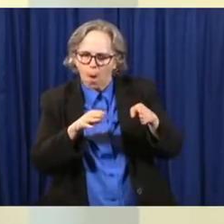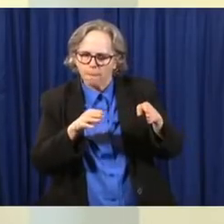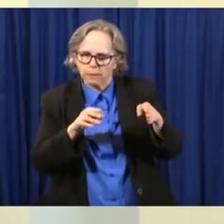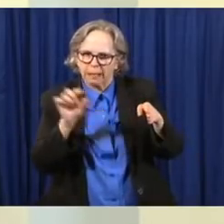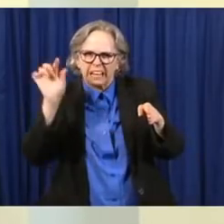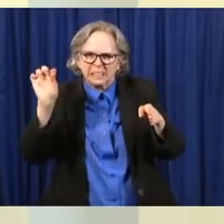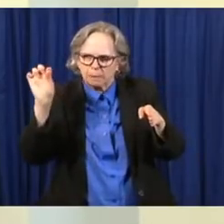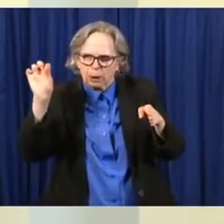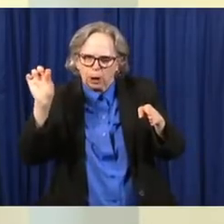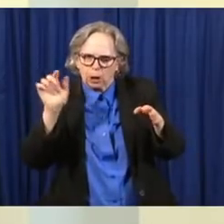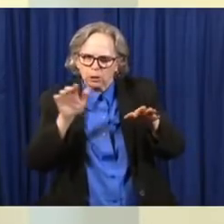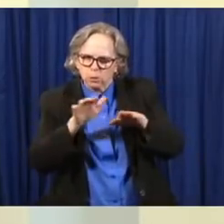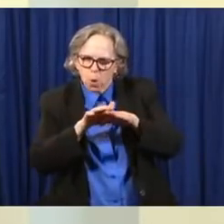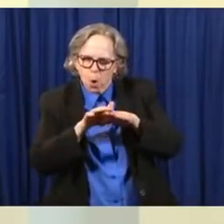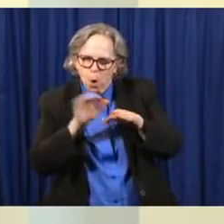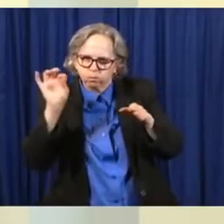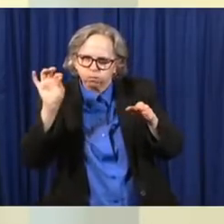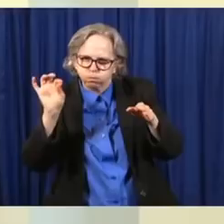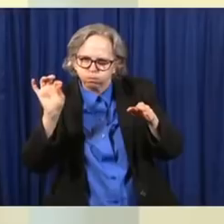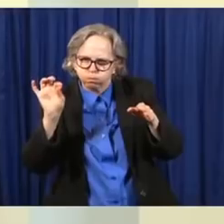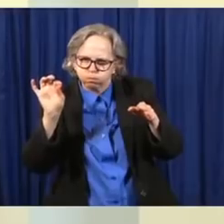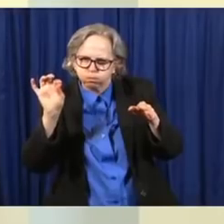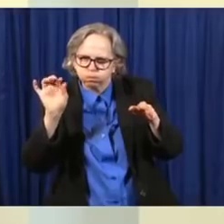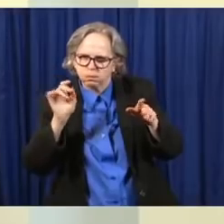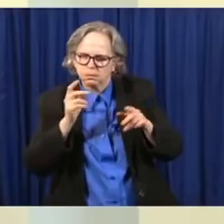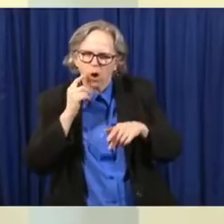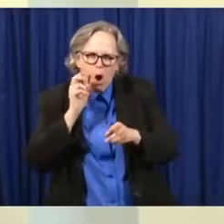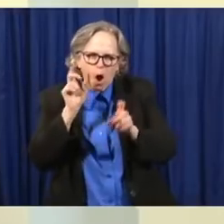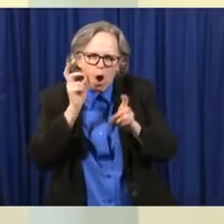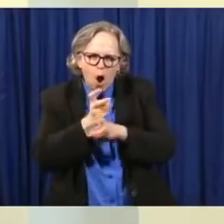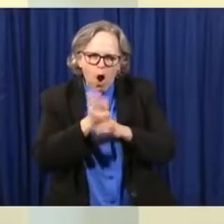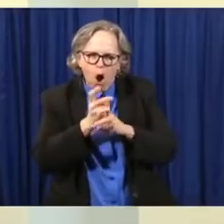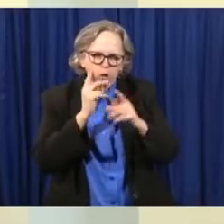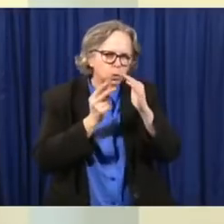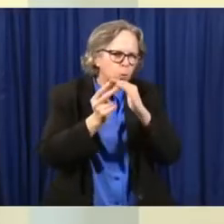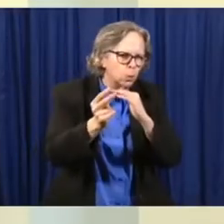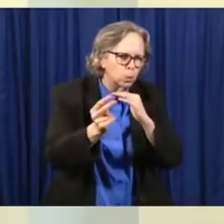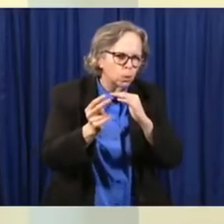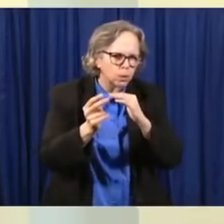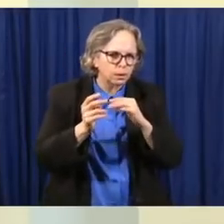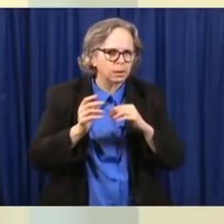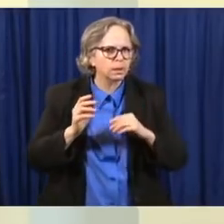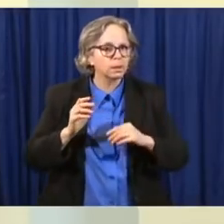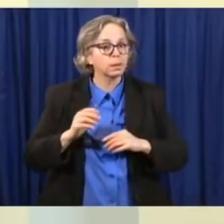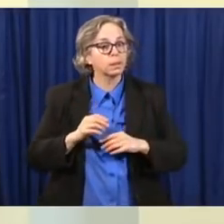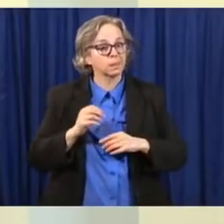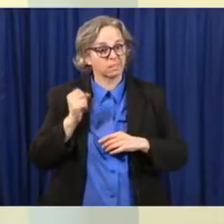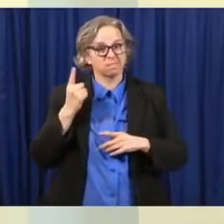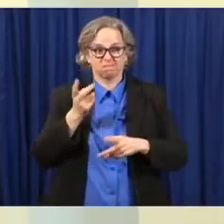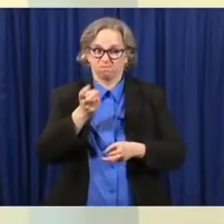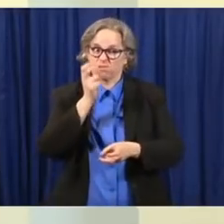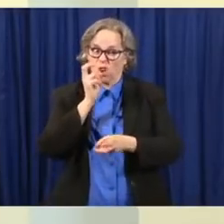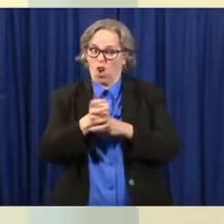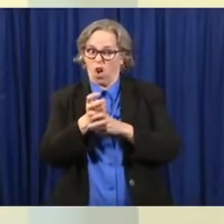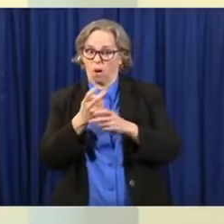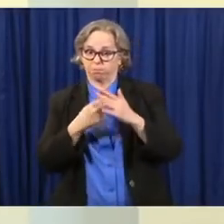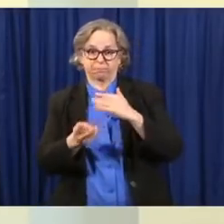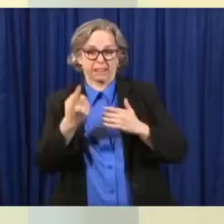more than a week or two ahead of you, let alone a month or 2 or 3 ahead. But